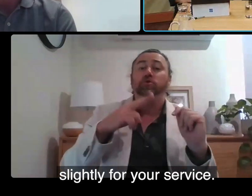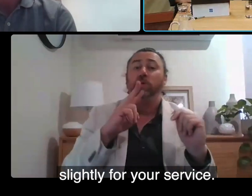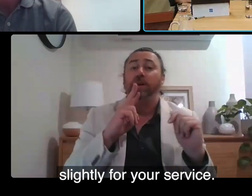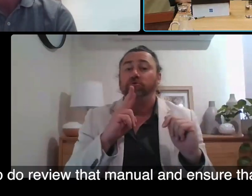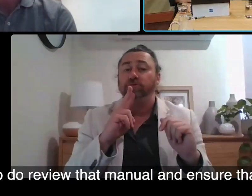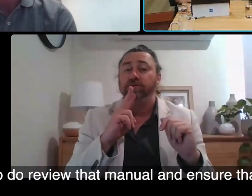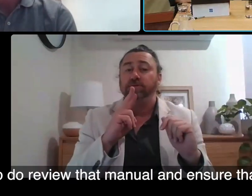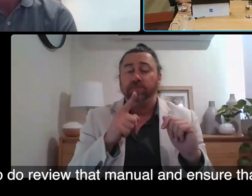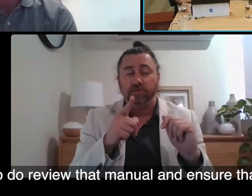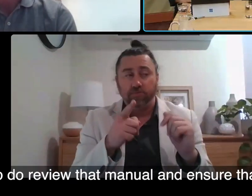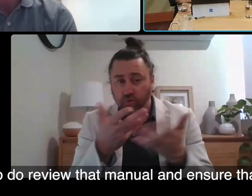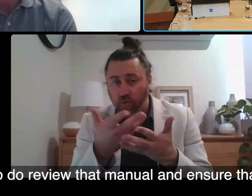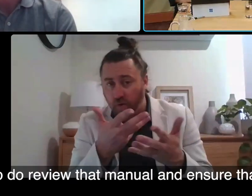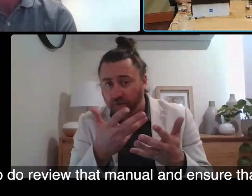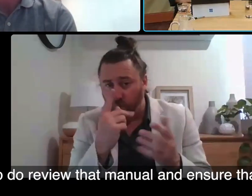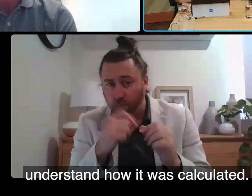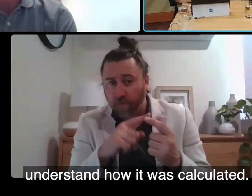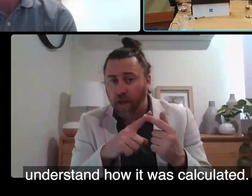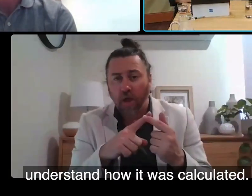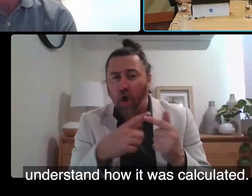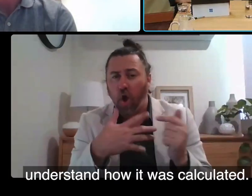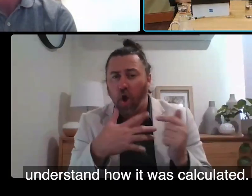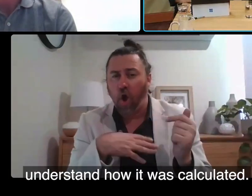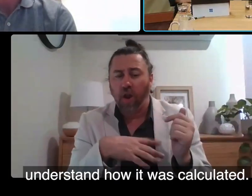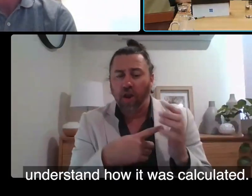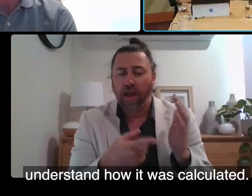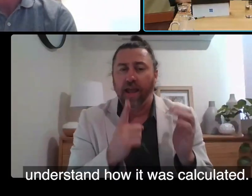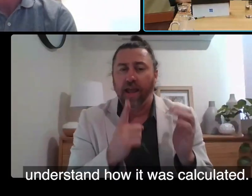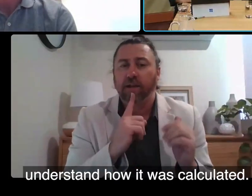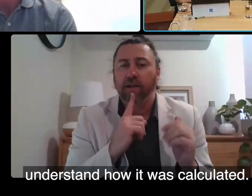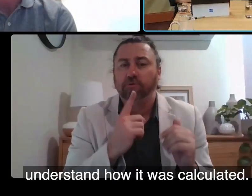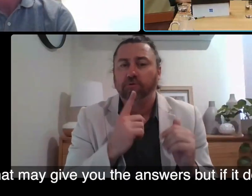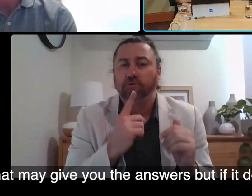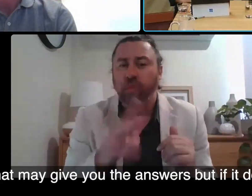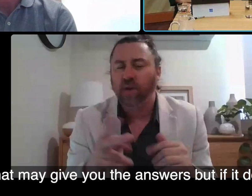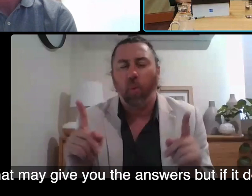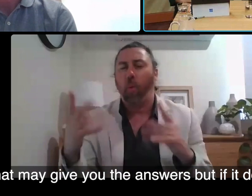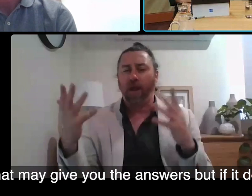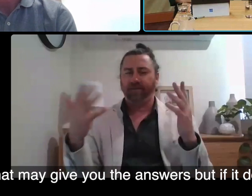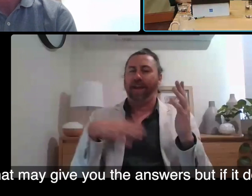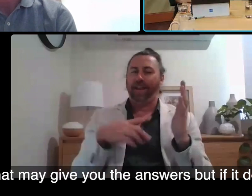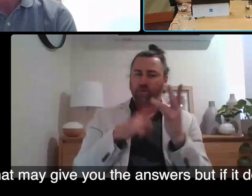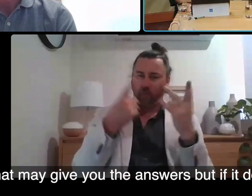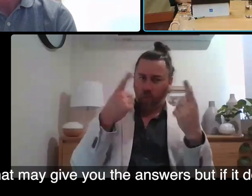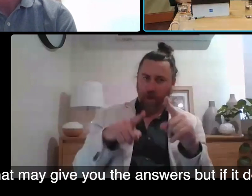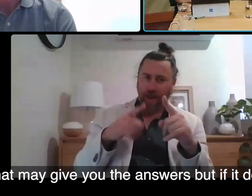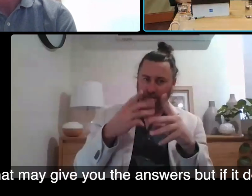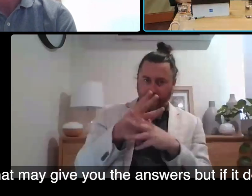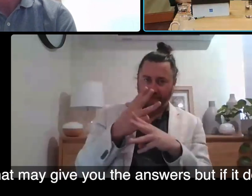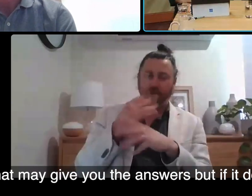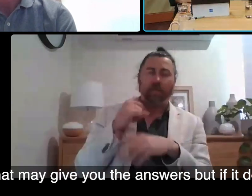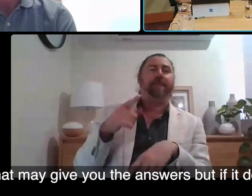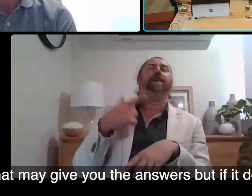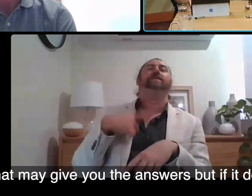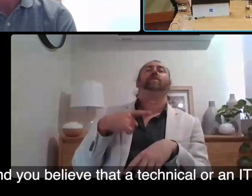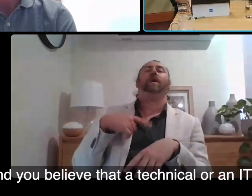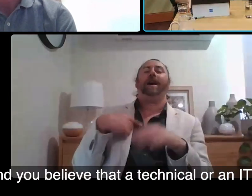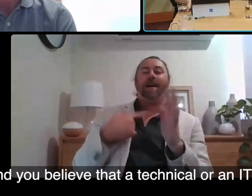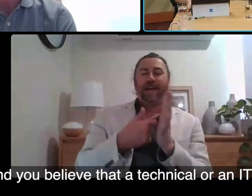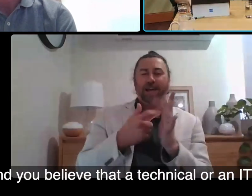for your service. So do review that manual, ensure that you understand how it was calculated. That may give you the answers, but if it